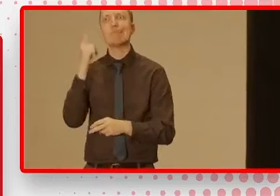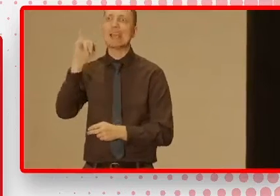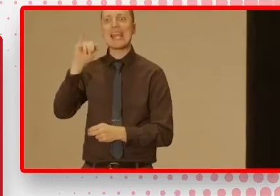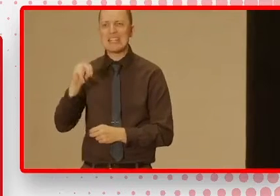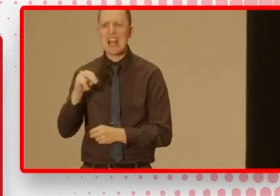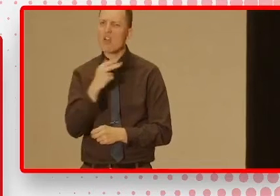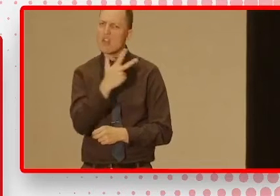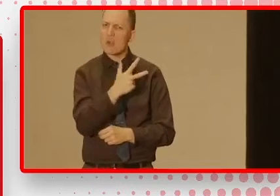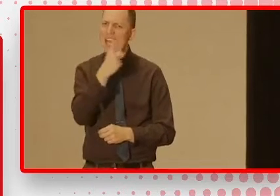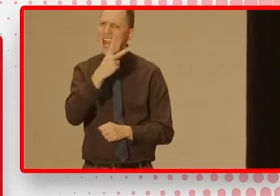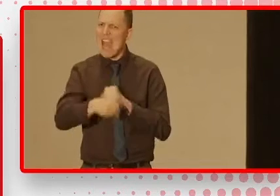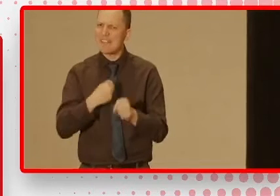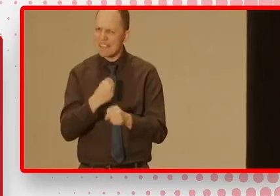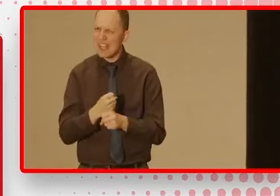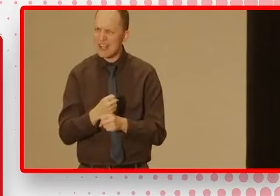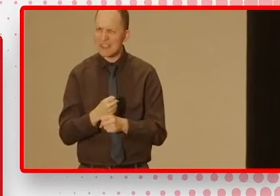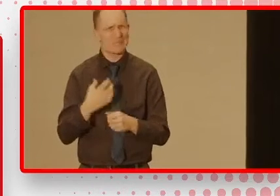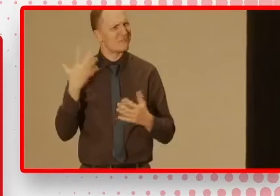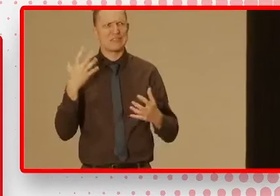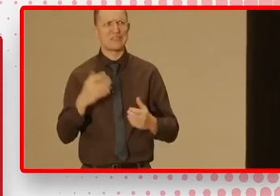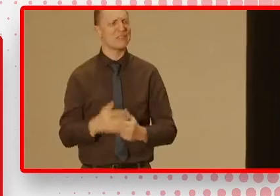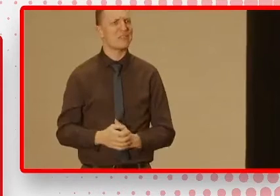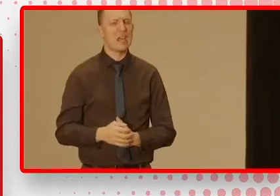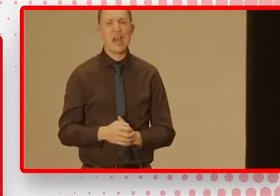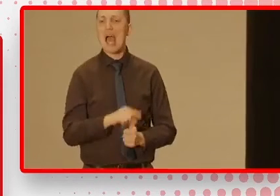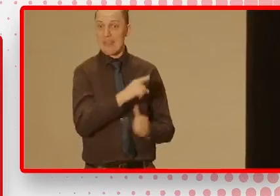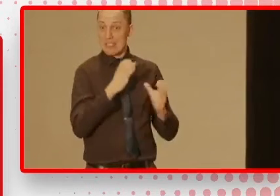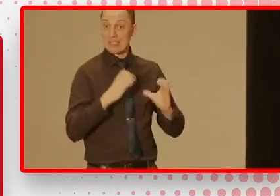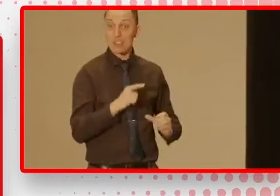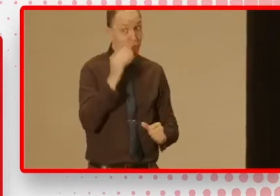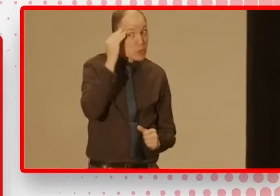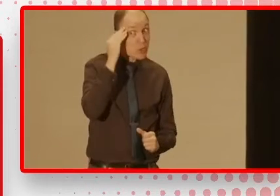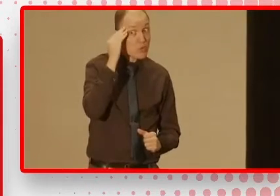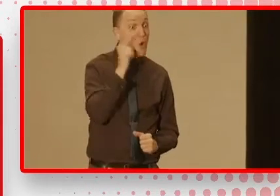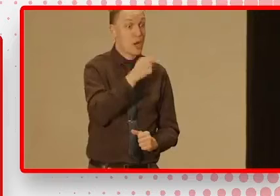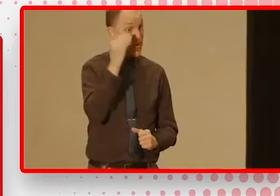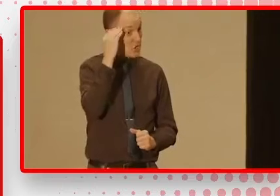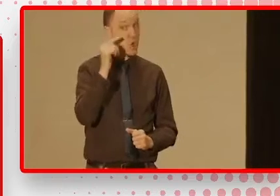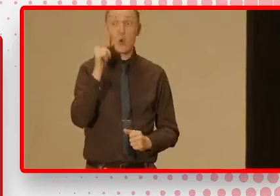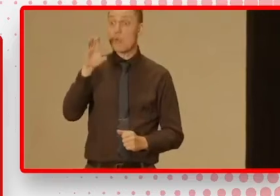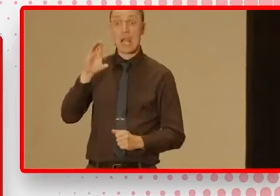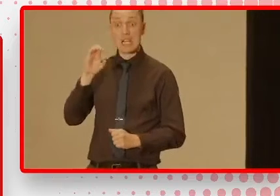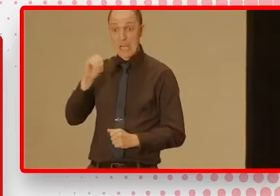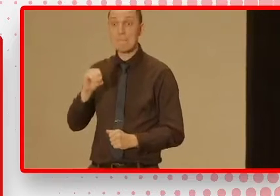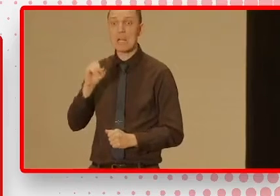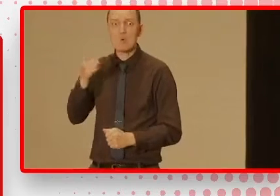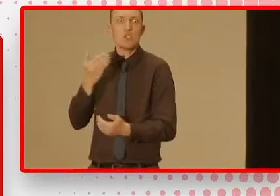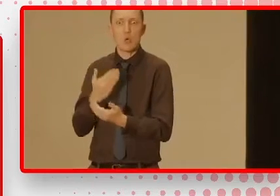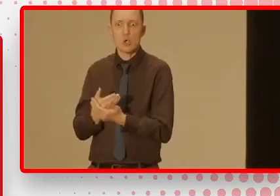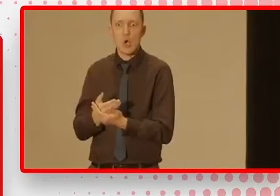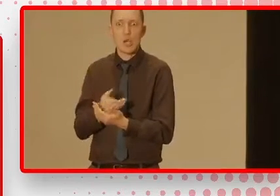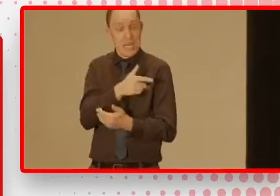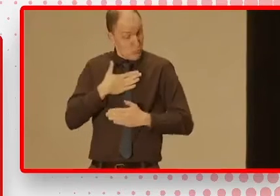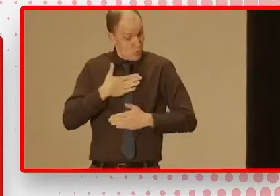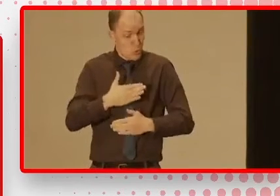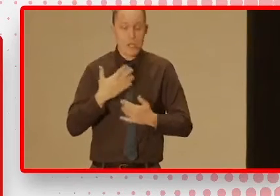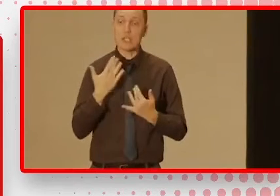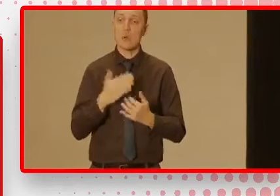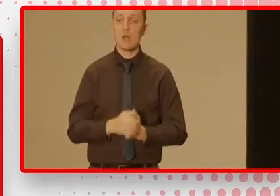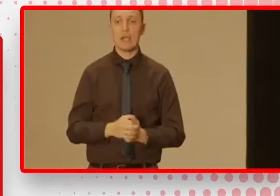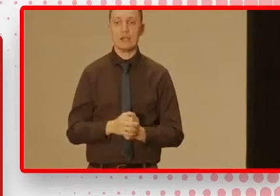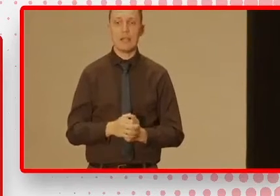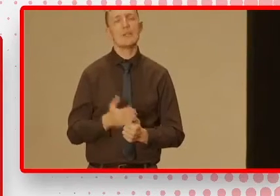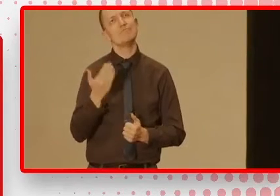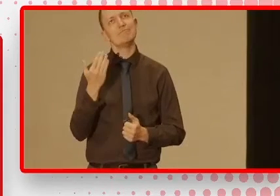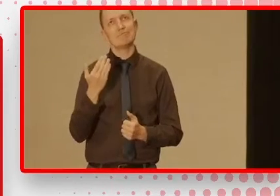this customer knew, but he knew that their product was so good that he was willing to wait. he still had his old van to drive in the meantime, which was good.